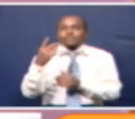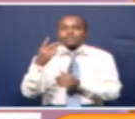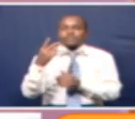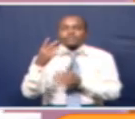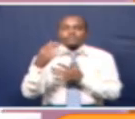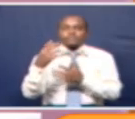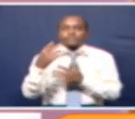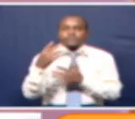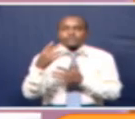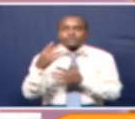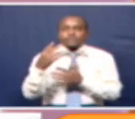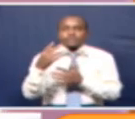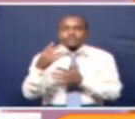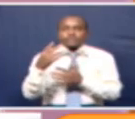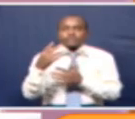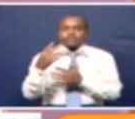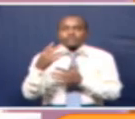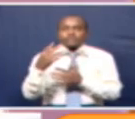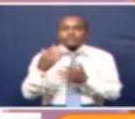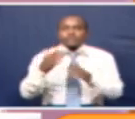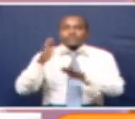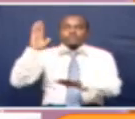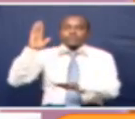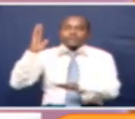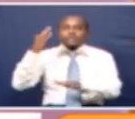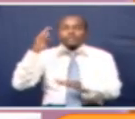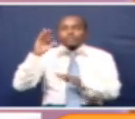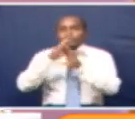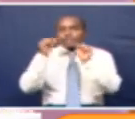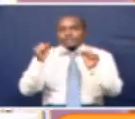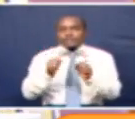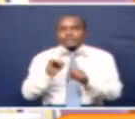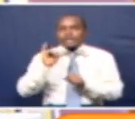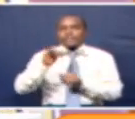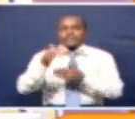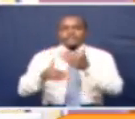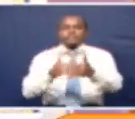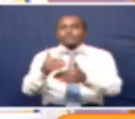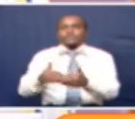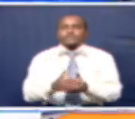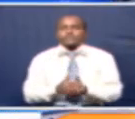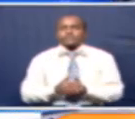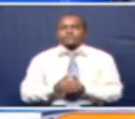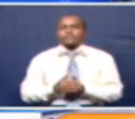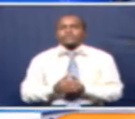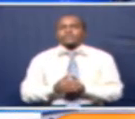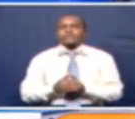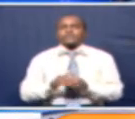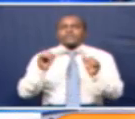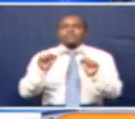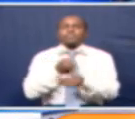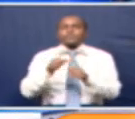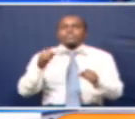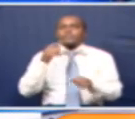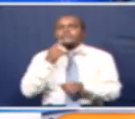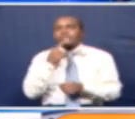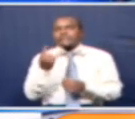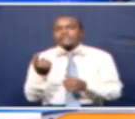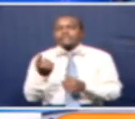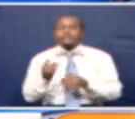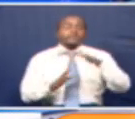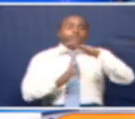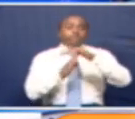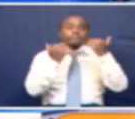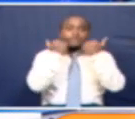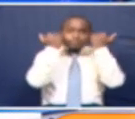Tuesday 29th, the swearing of the president. That is the process. Okay. You know, you cannot just say that the